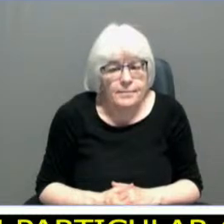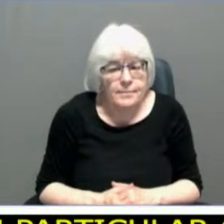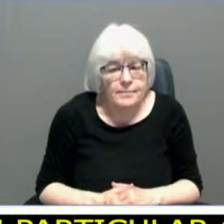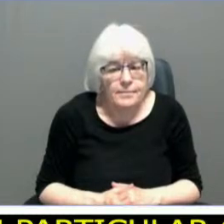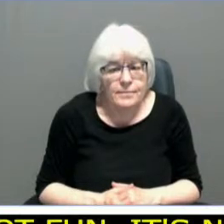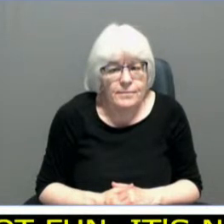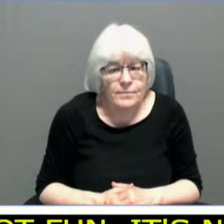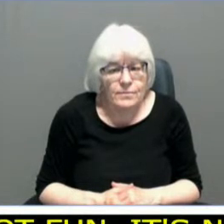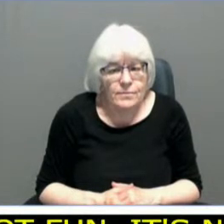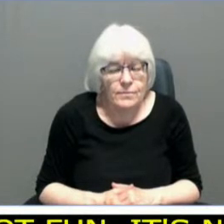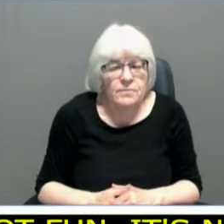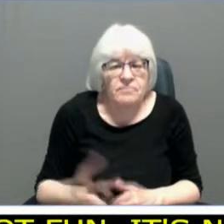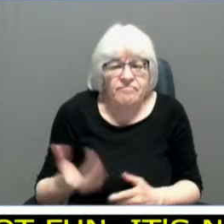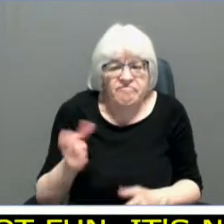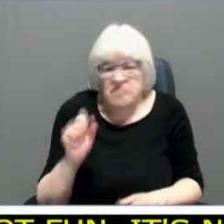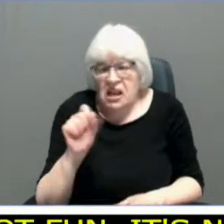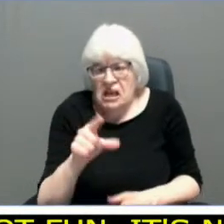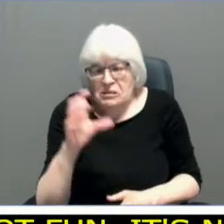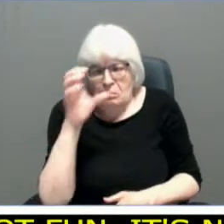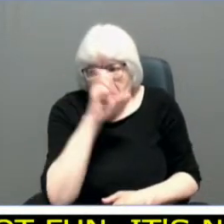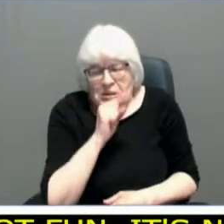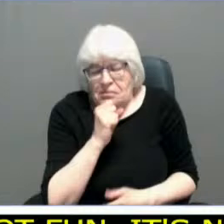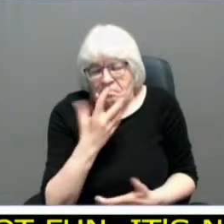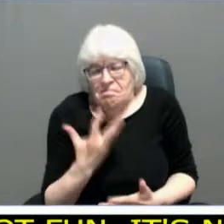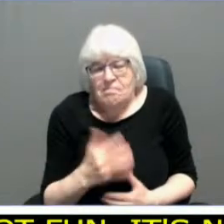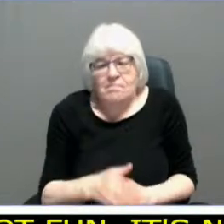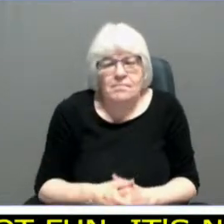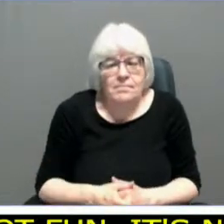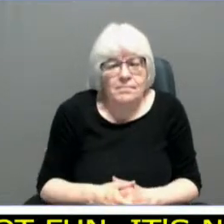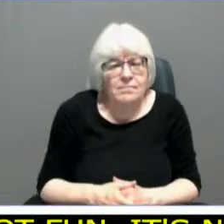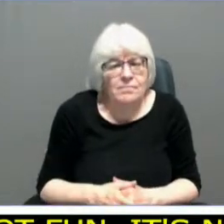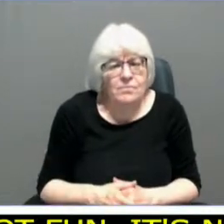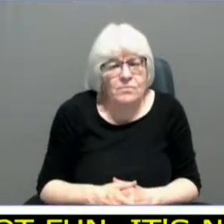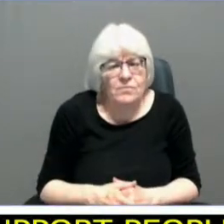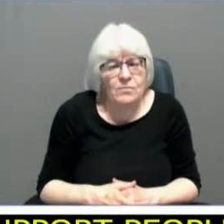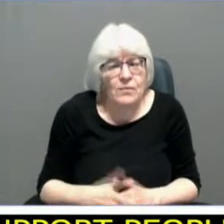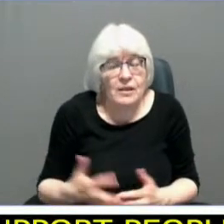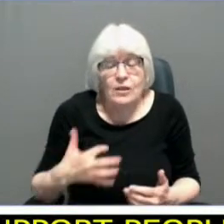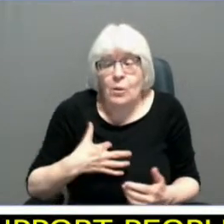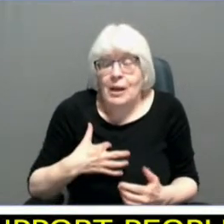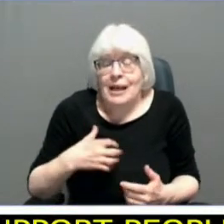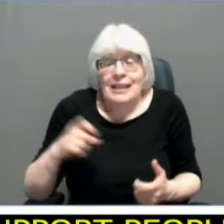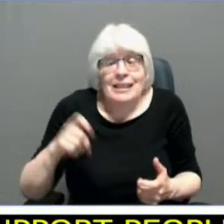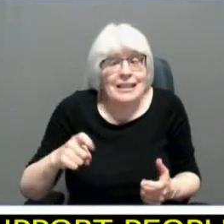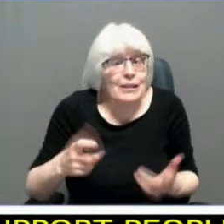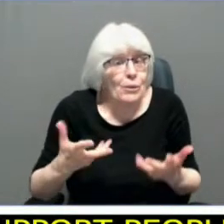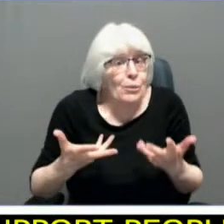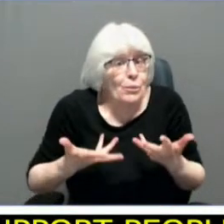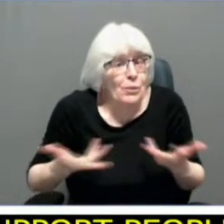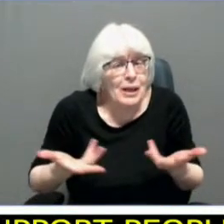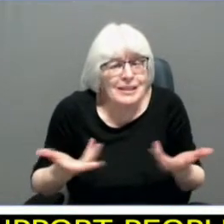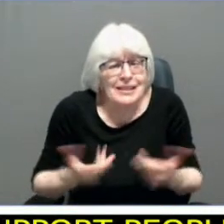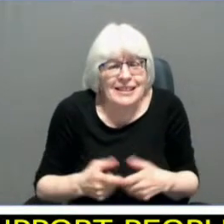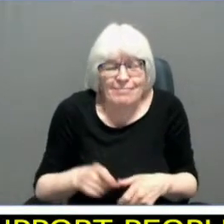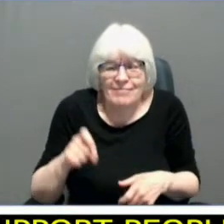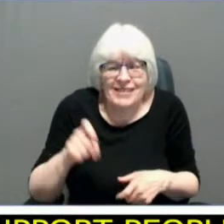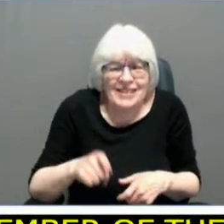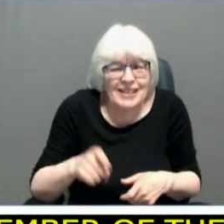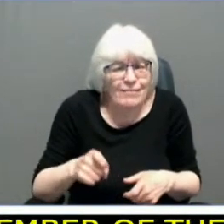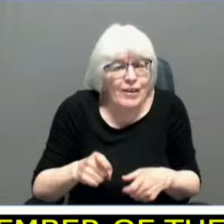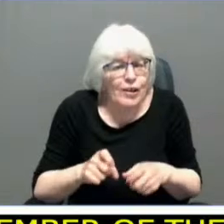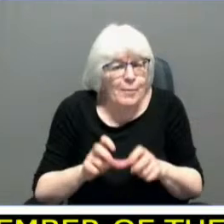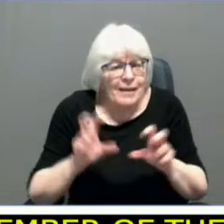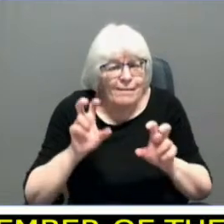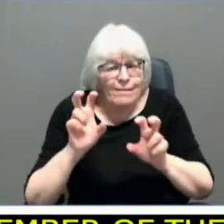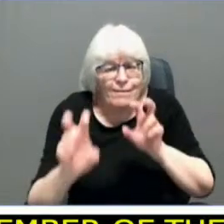Yes, if I was to comment on that, what we need is certainty of investment that can come here, and not policies won't change in 3